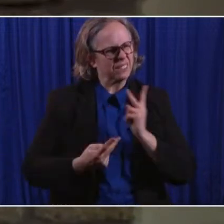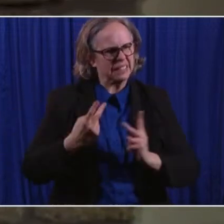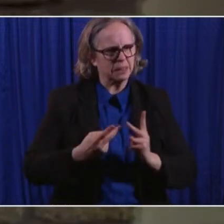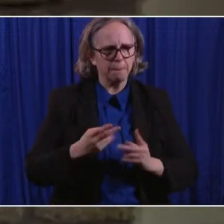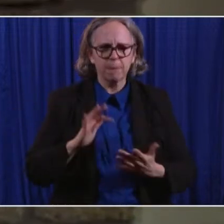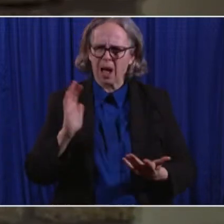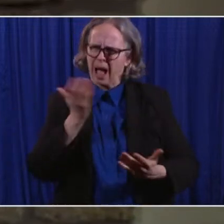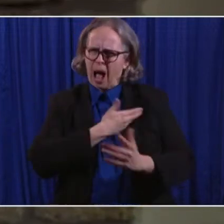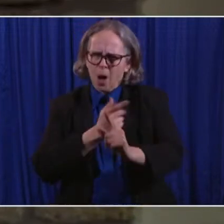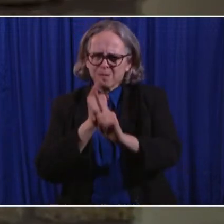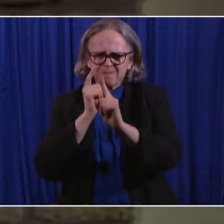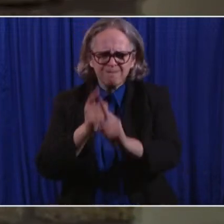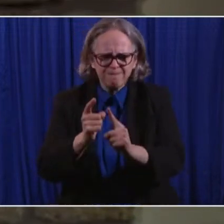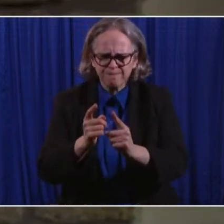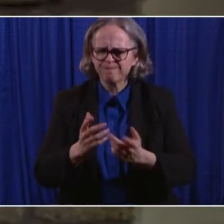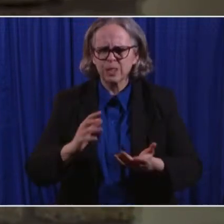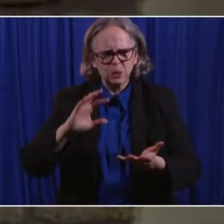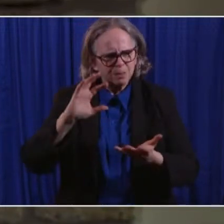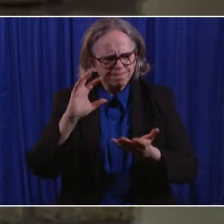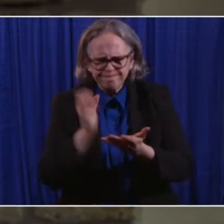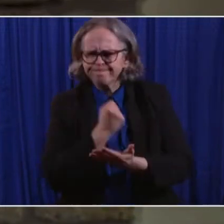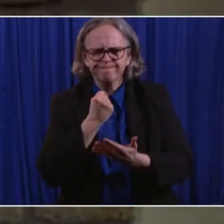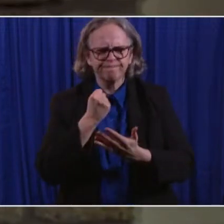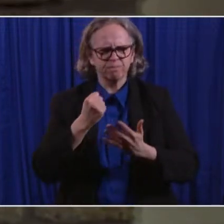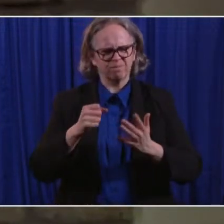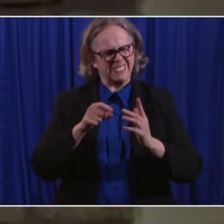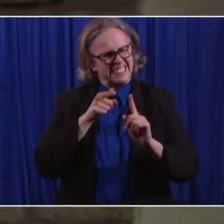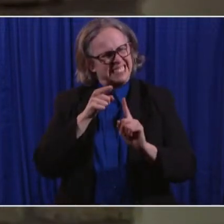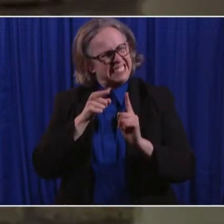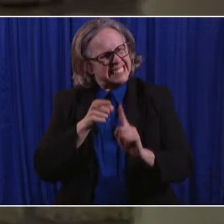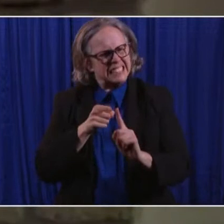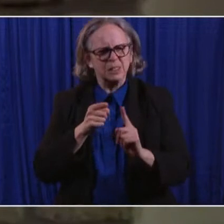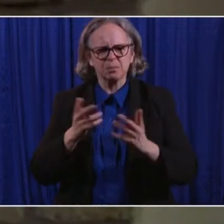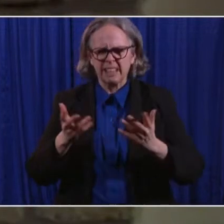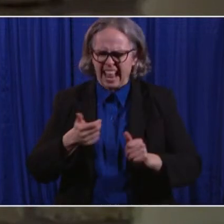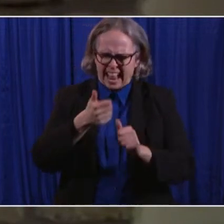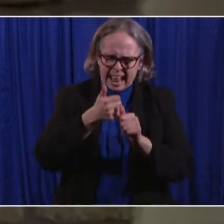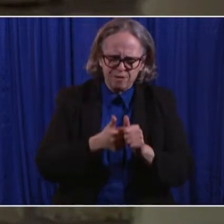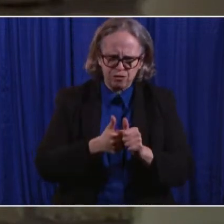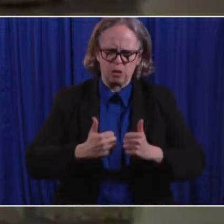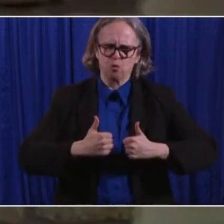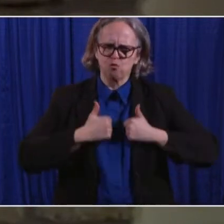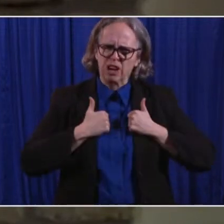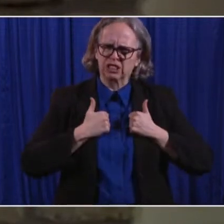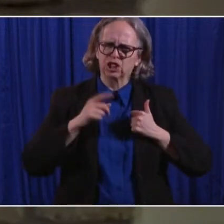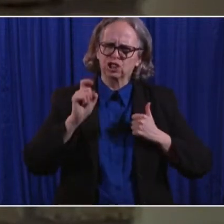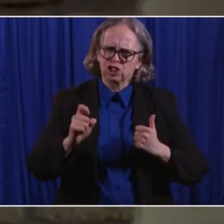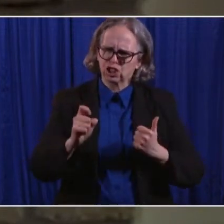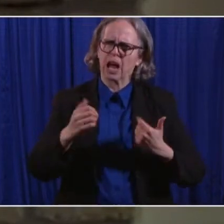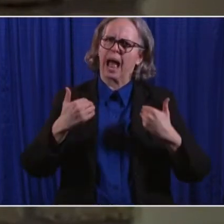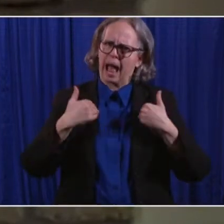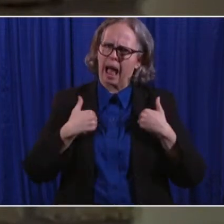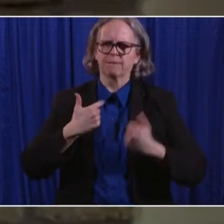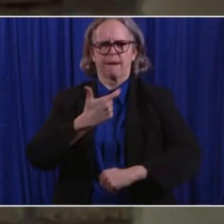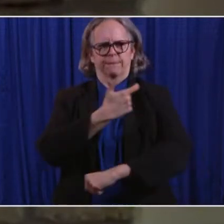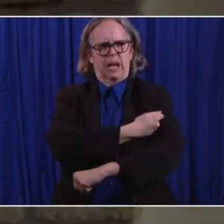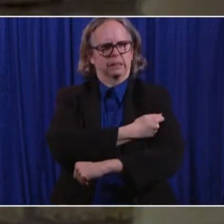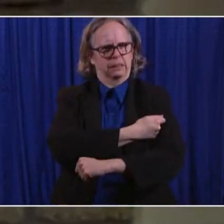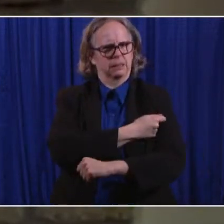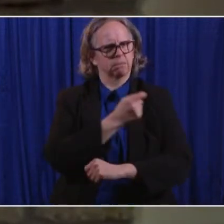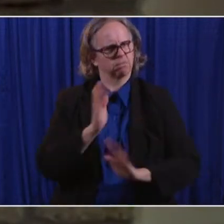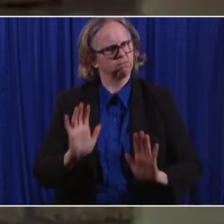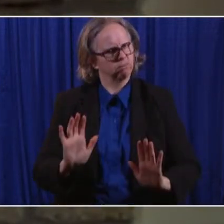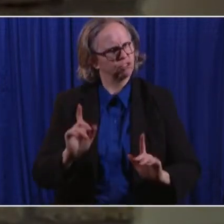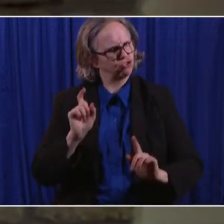resident receiving a vaccine. As the federal pharmacy program wraps up, we're implementing our